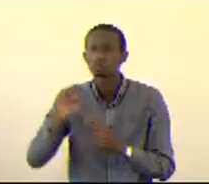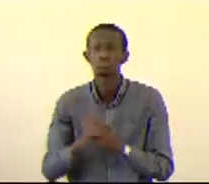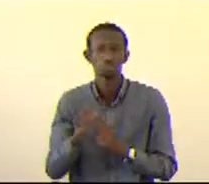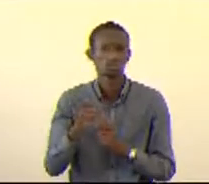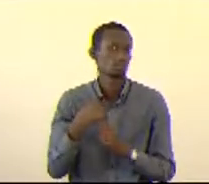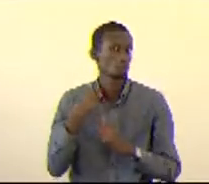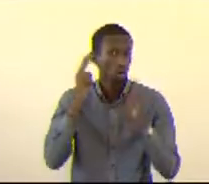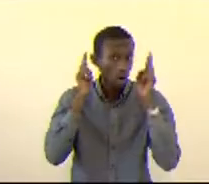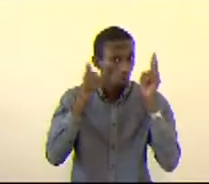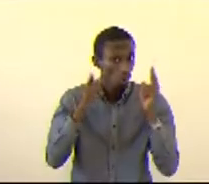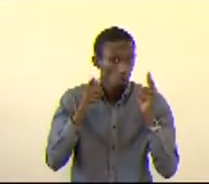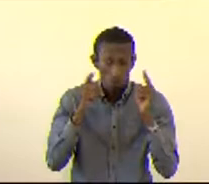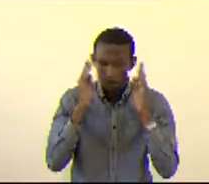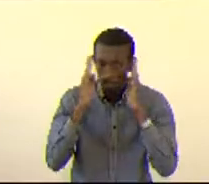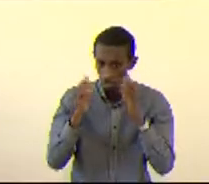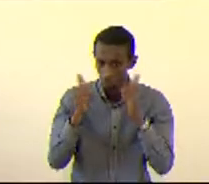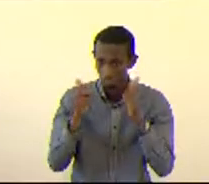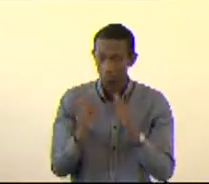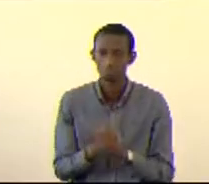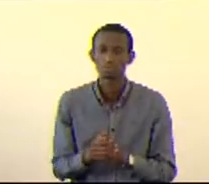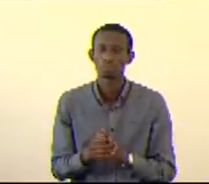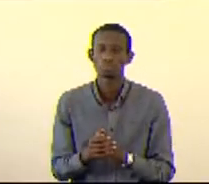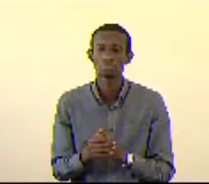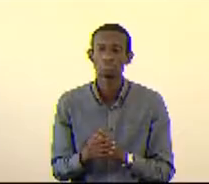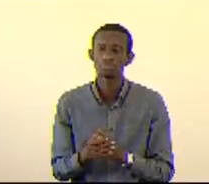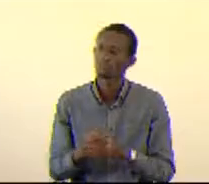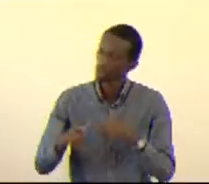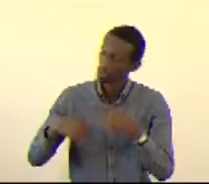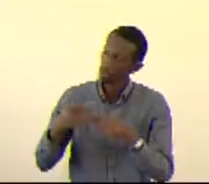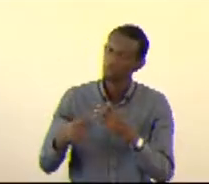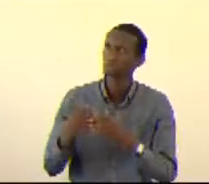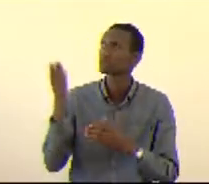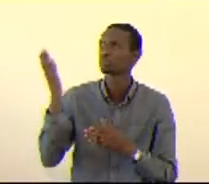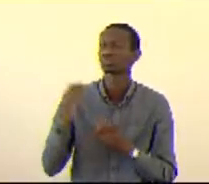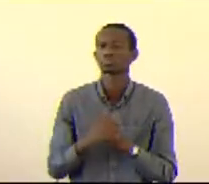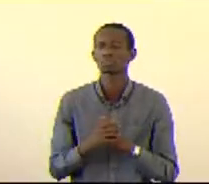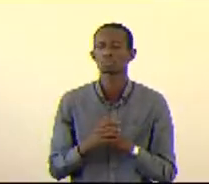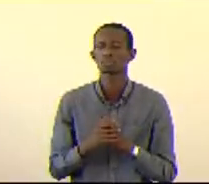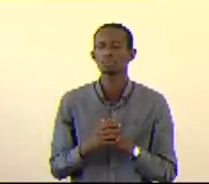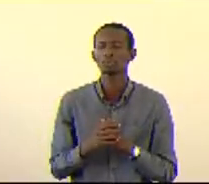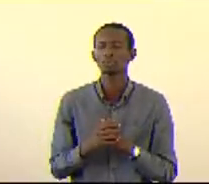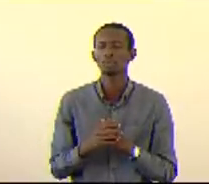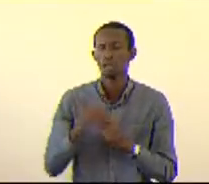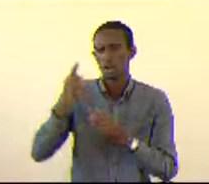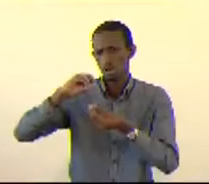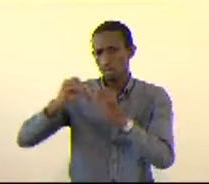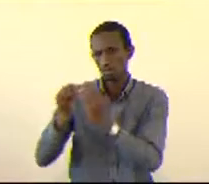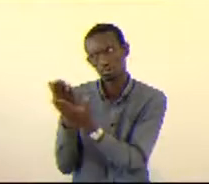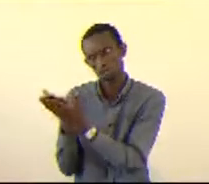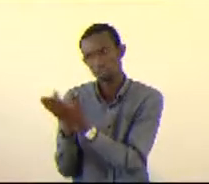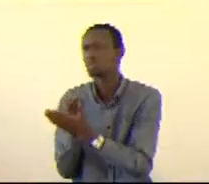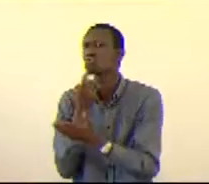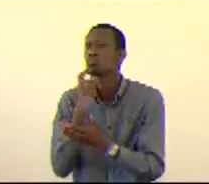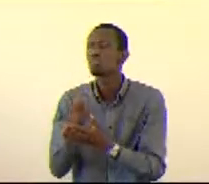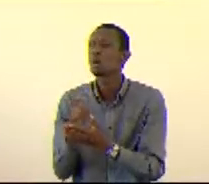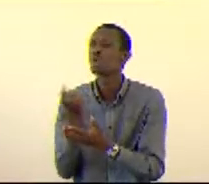follow that very nicely. So coming back to what we said, you see, if this amount of heat required to make water to boil, this is